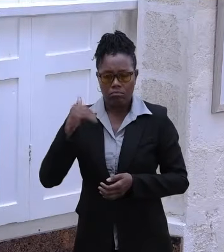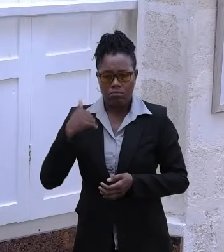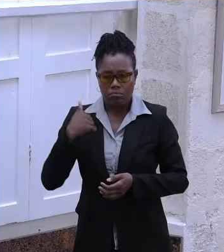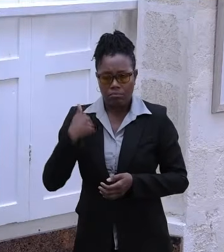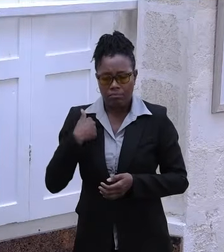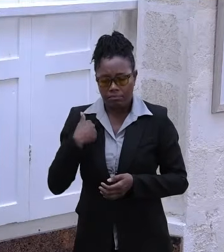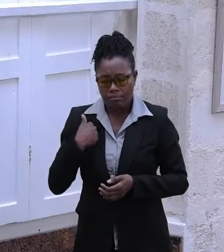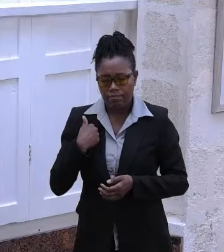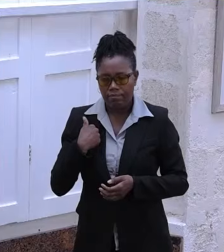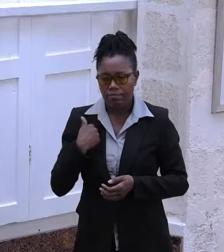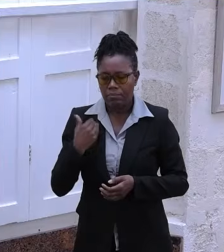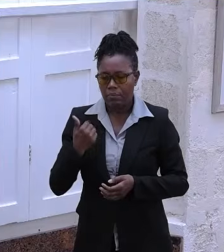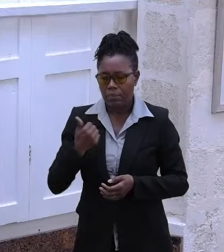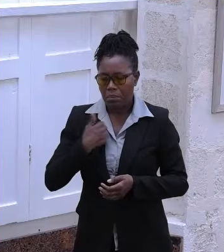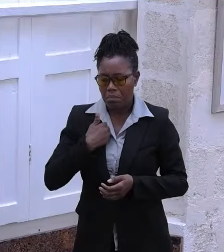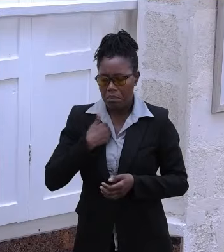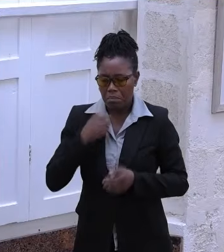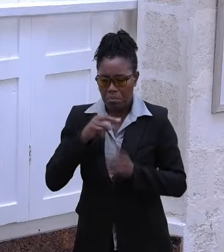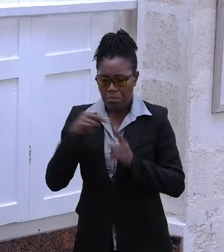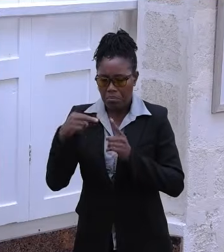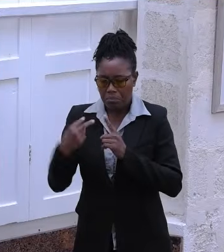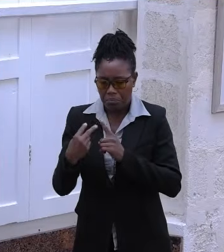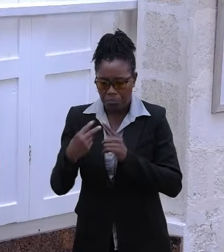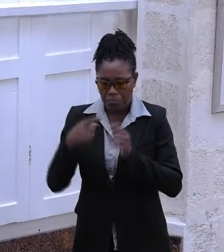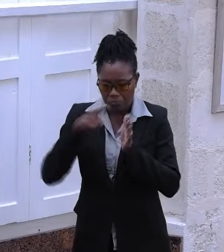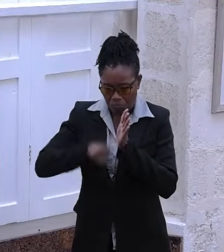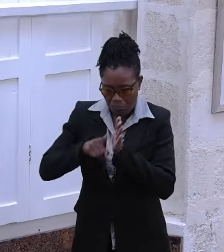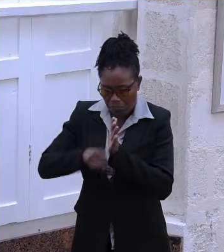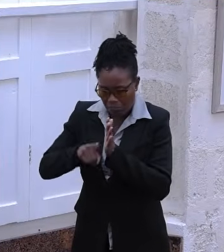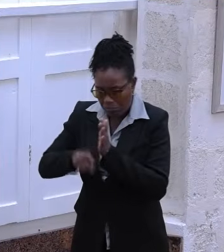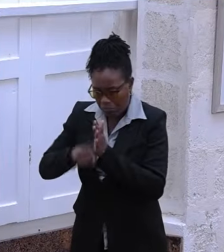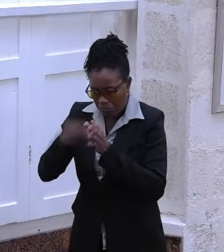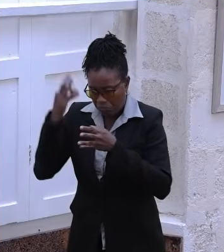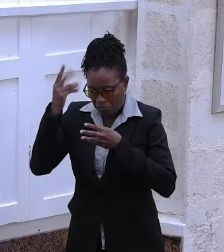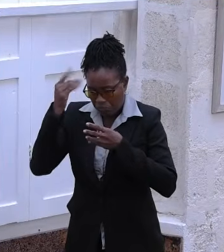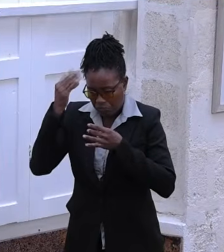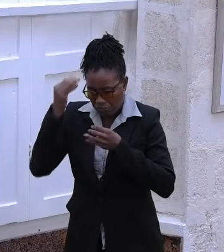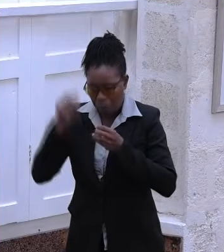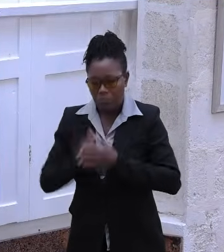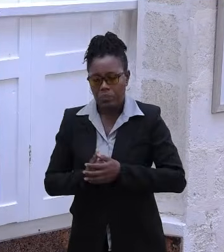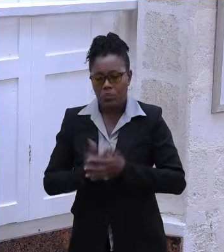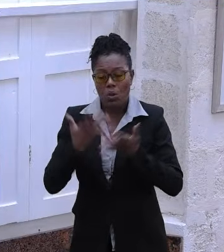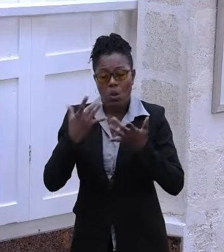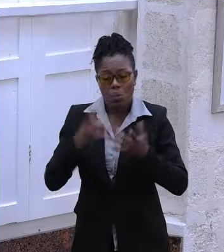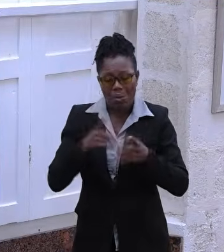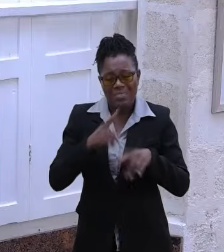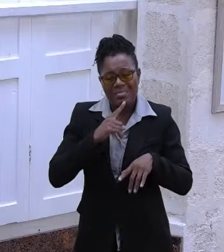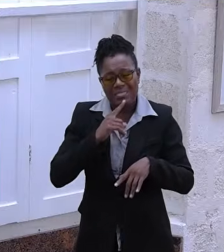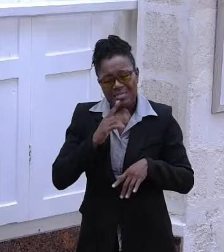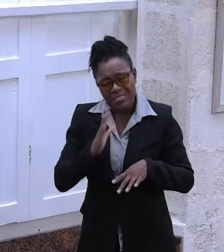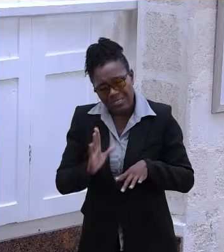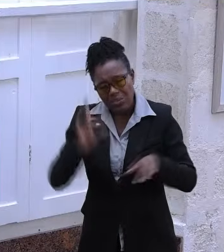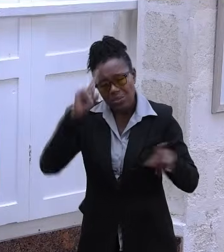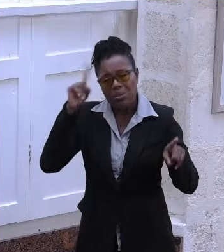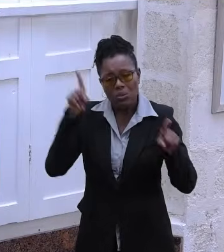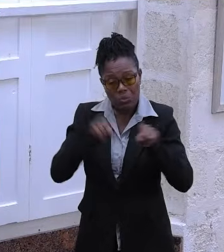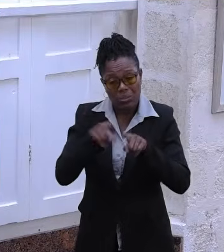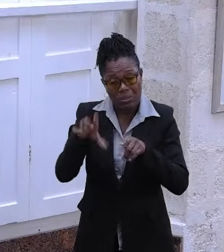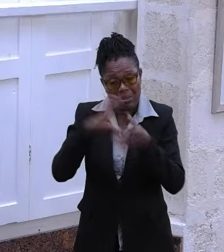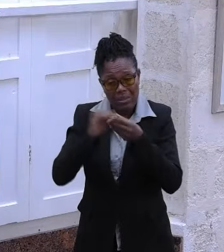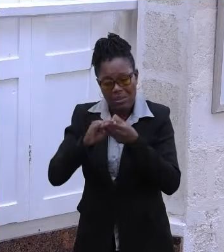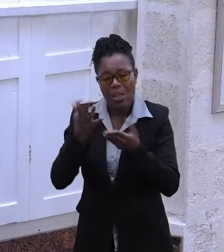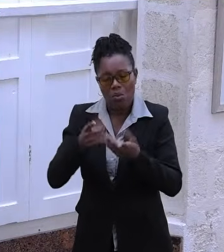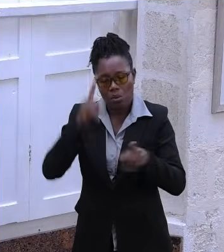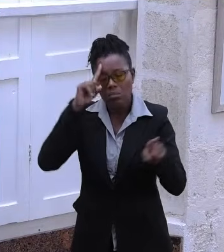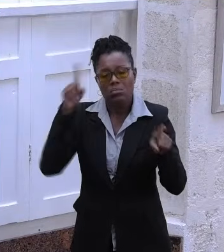own, the way I see it myself. So I want to agree in general with what they're saying. I think that